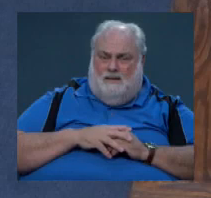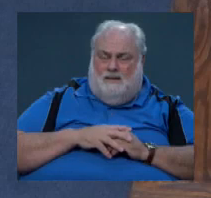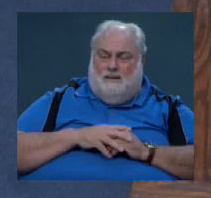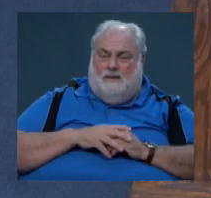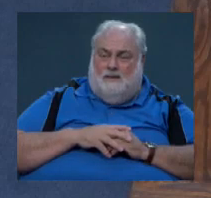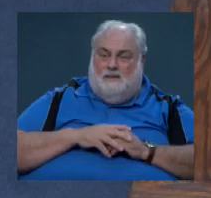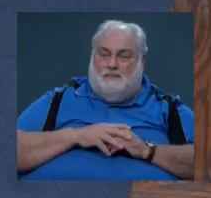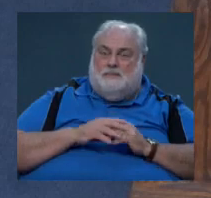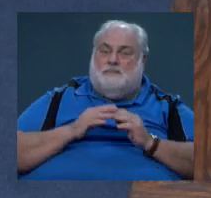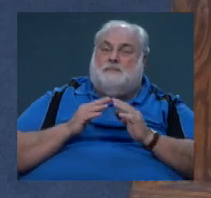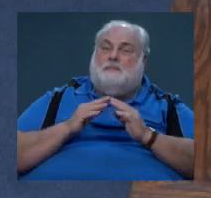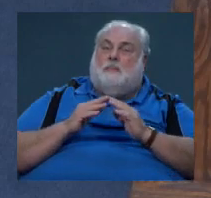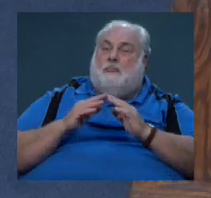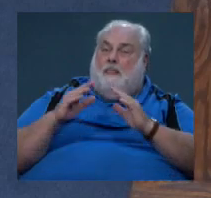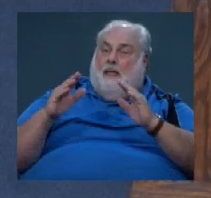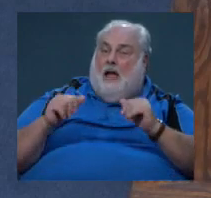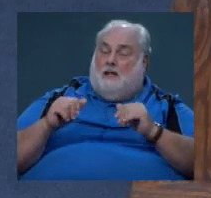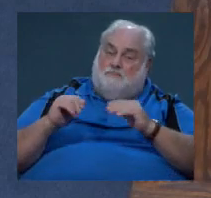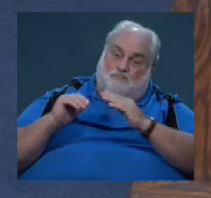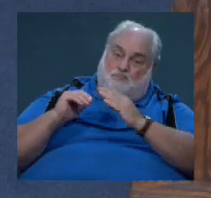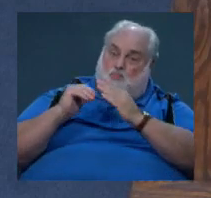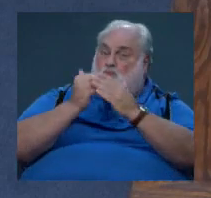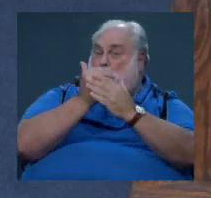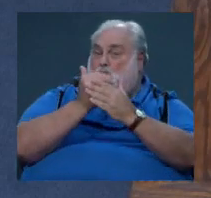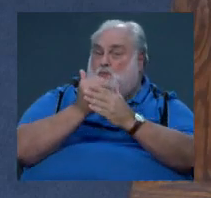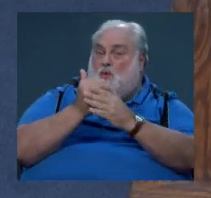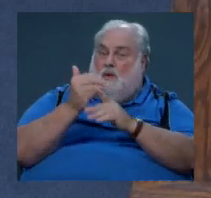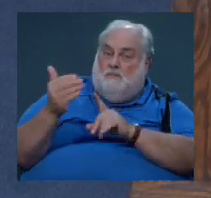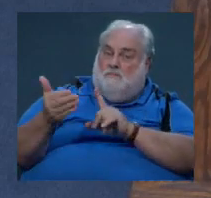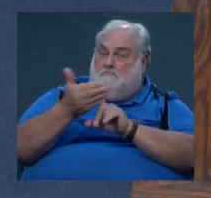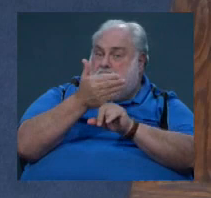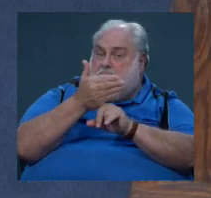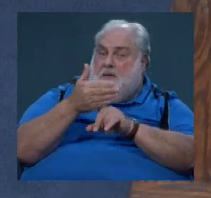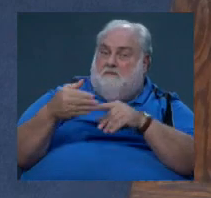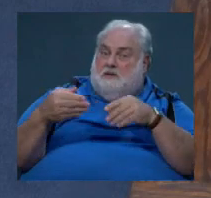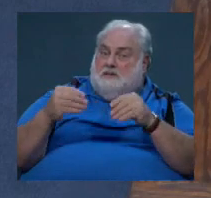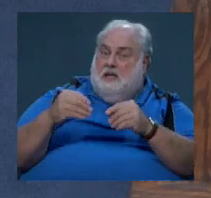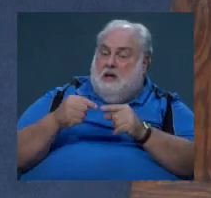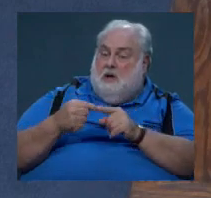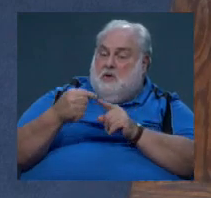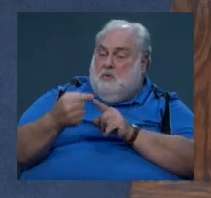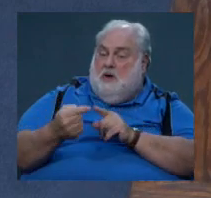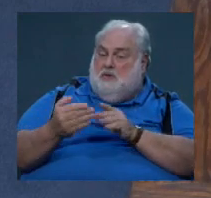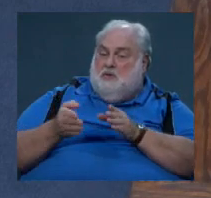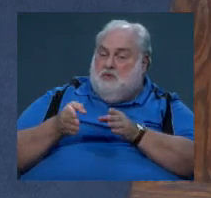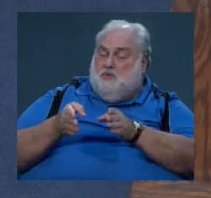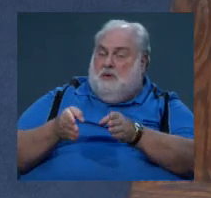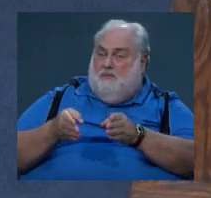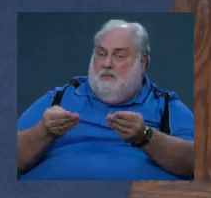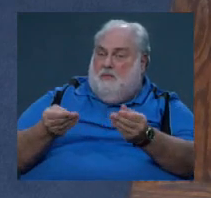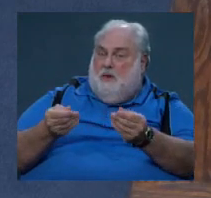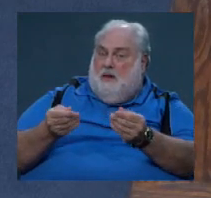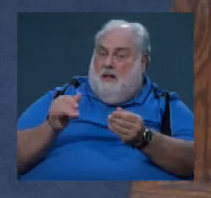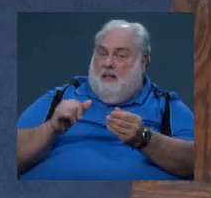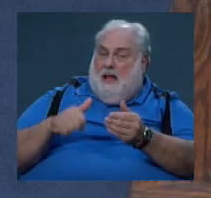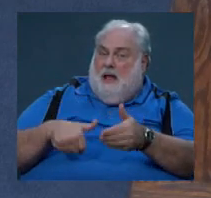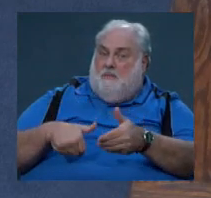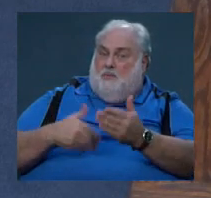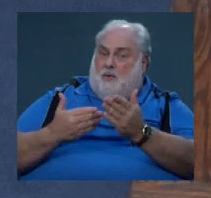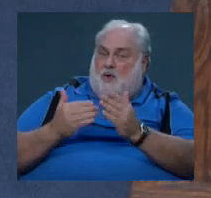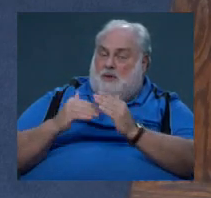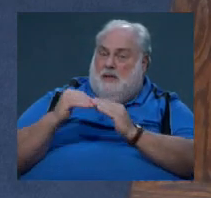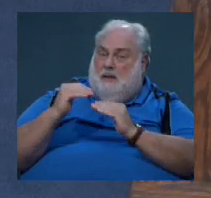The houses, brand new, are for sale. Across the street from this property that I propose to